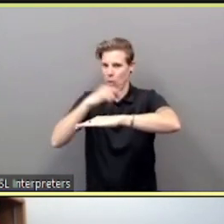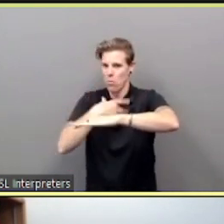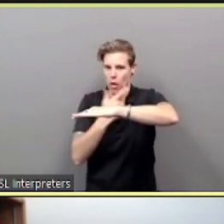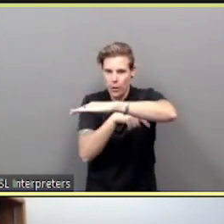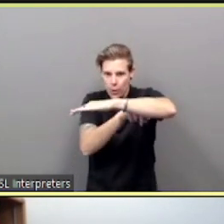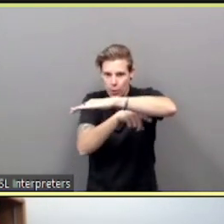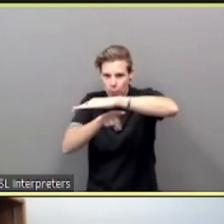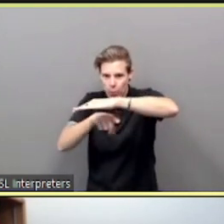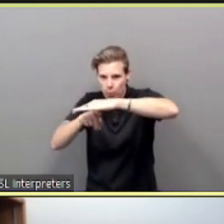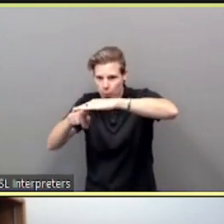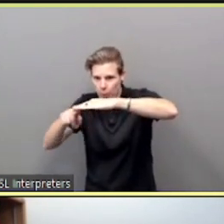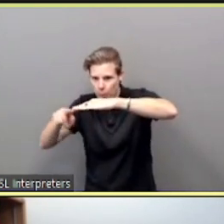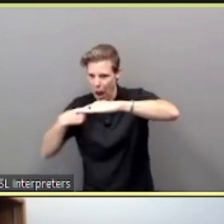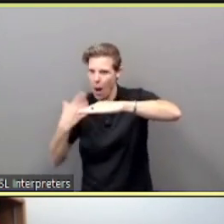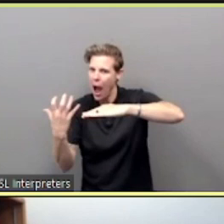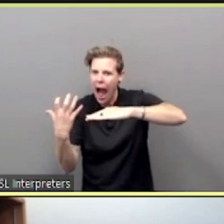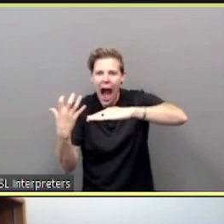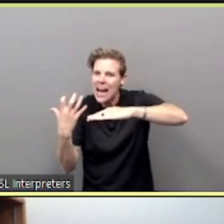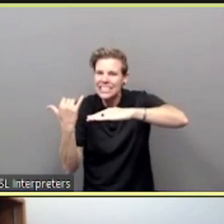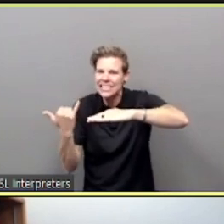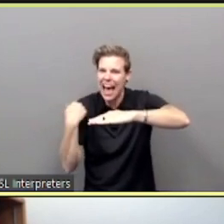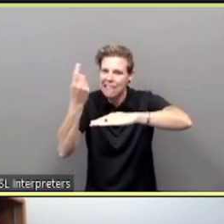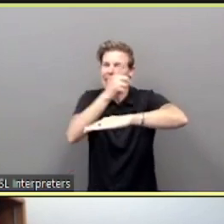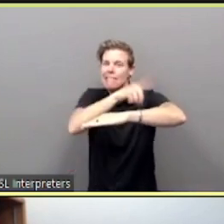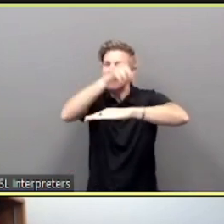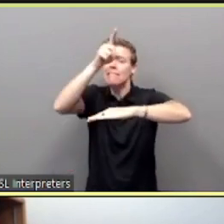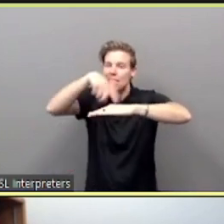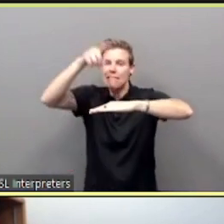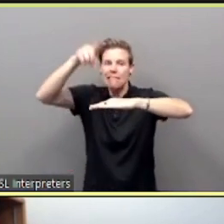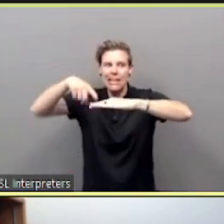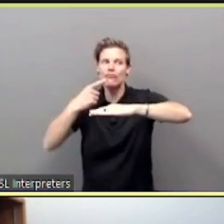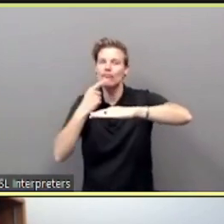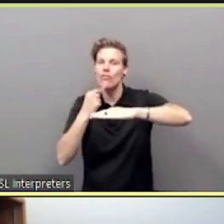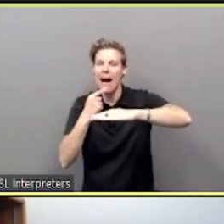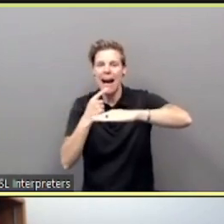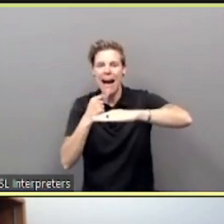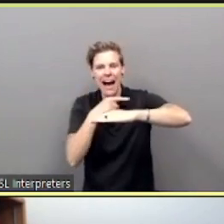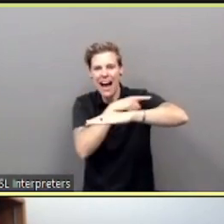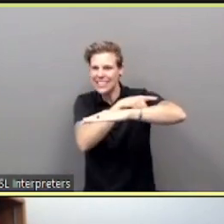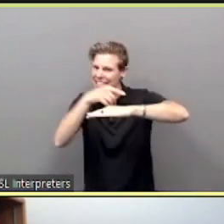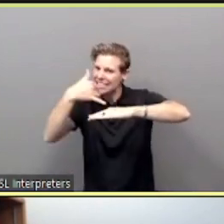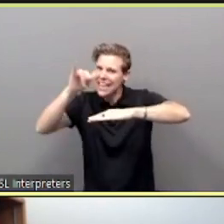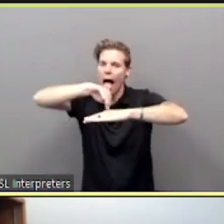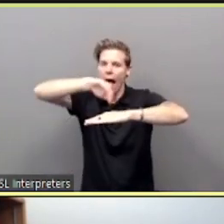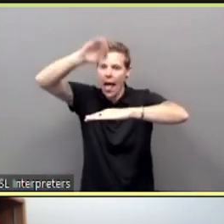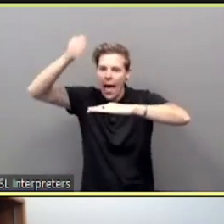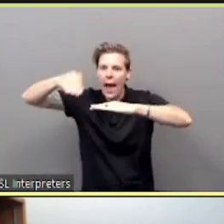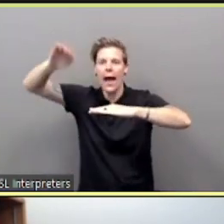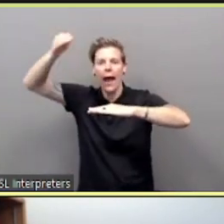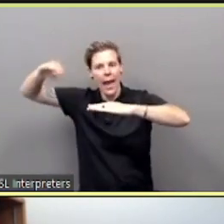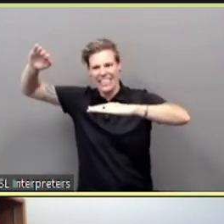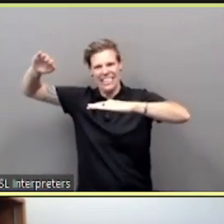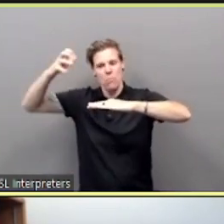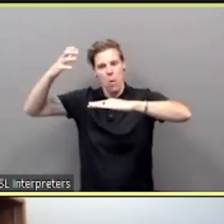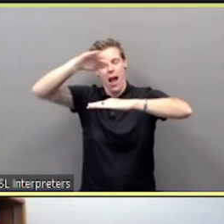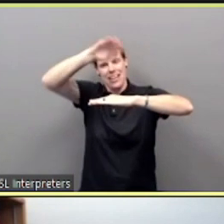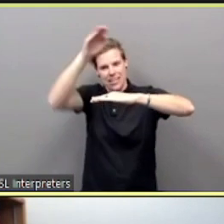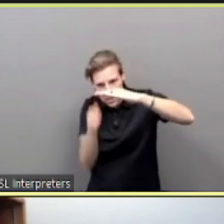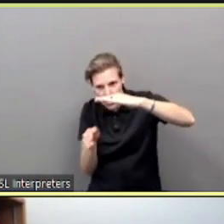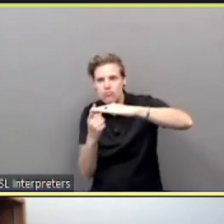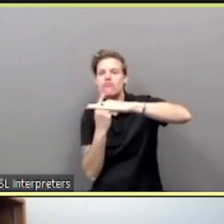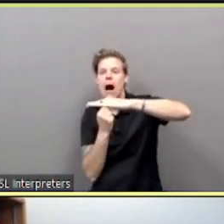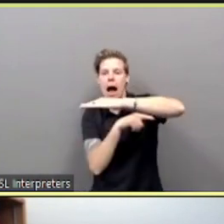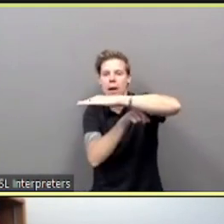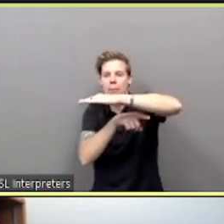our case counts remain much higher than that bar currently, though I would like to point out that we